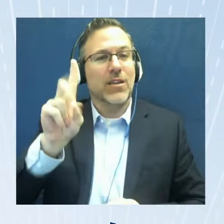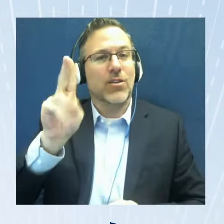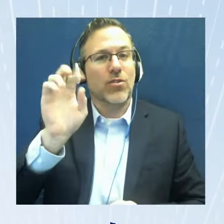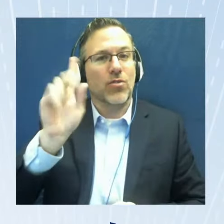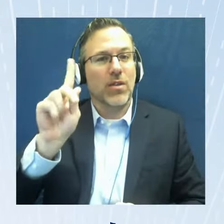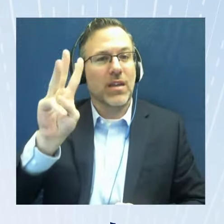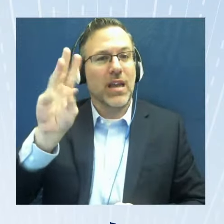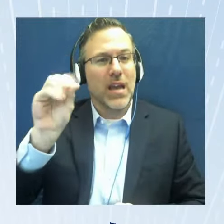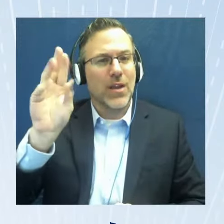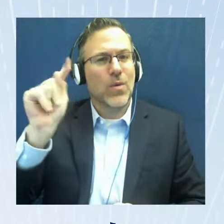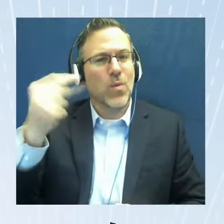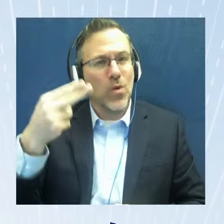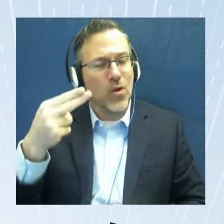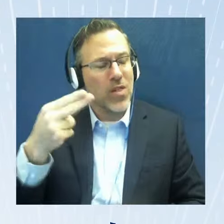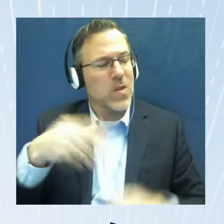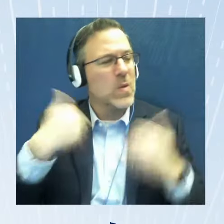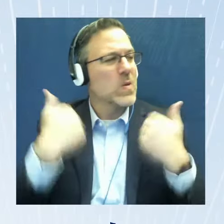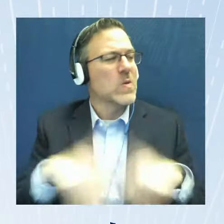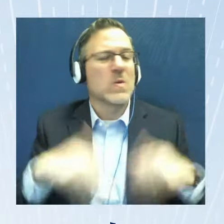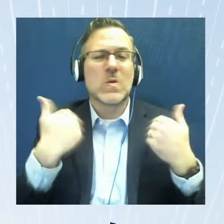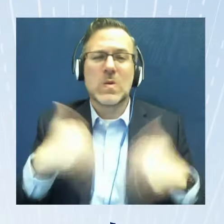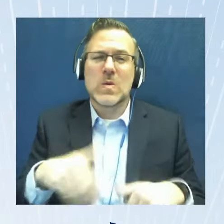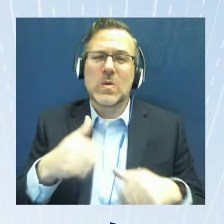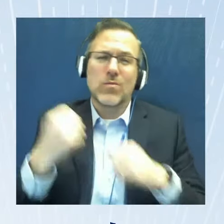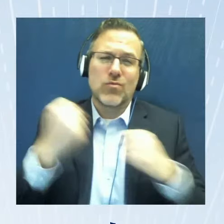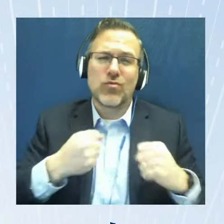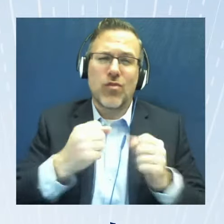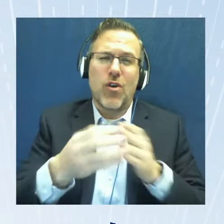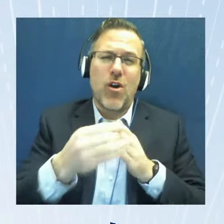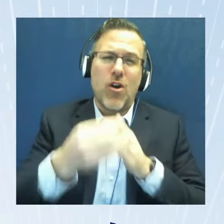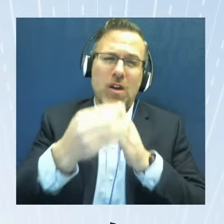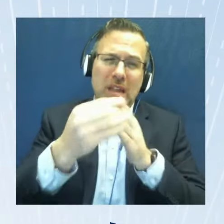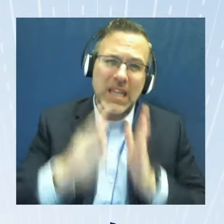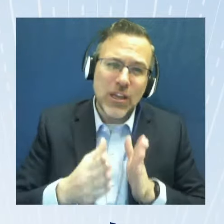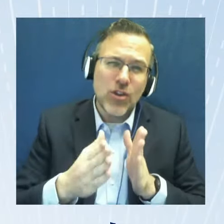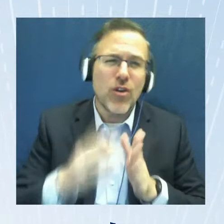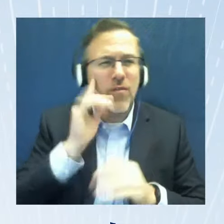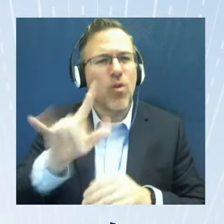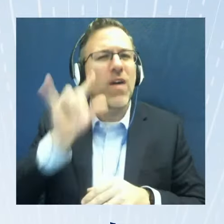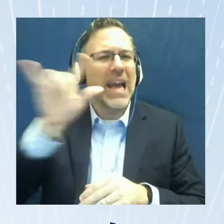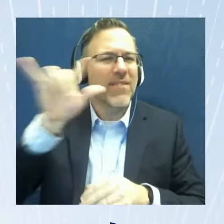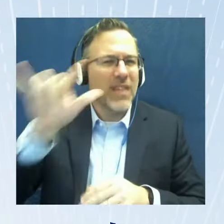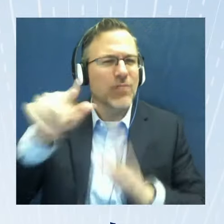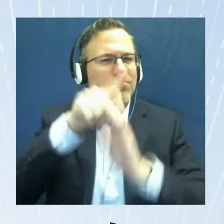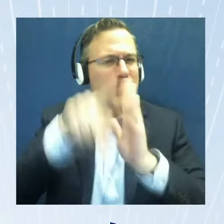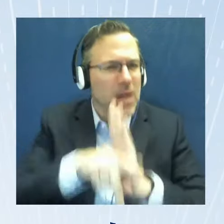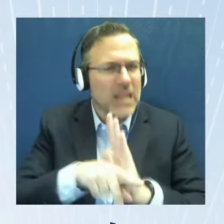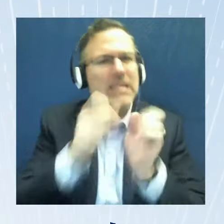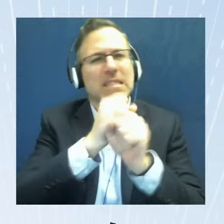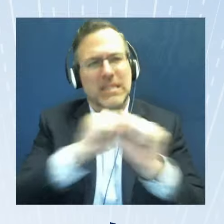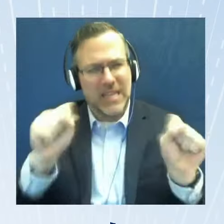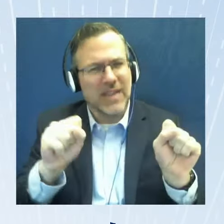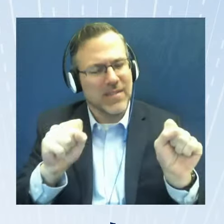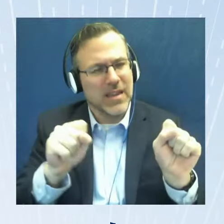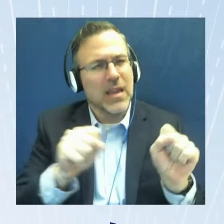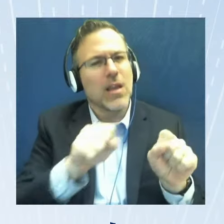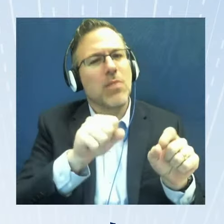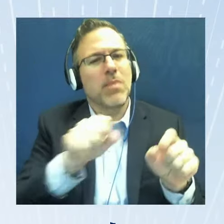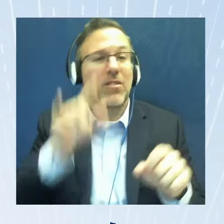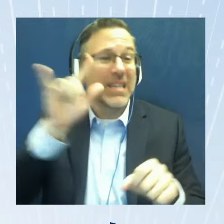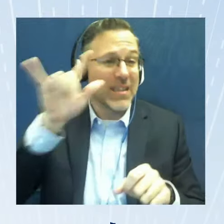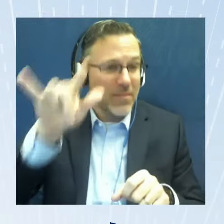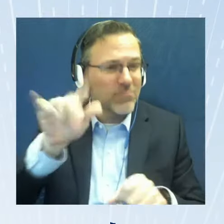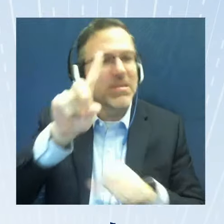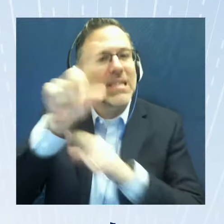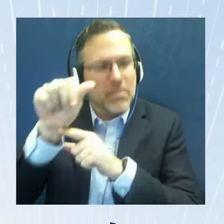leader and such an important voice broadly on aviation policy and safety, and specifically on aviation and disability policy